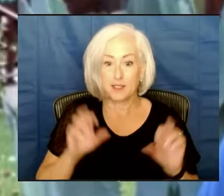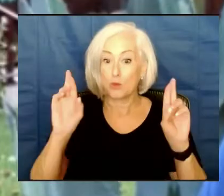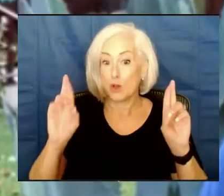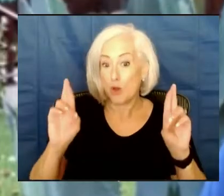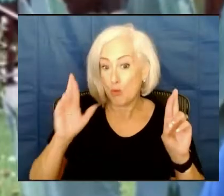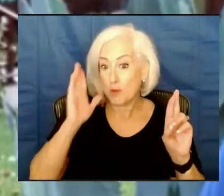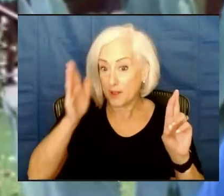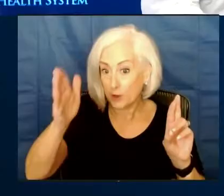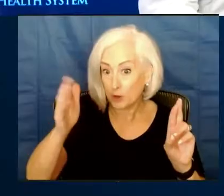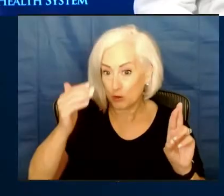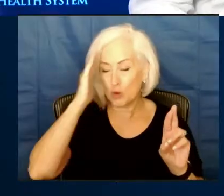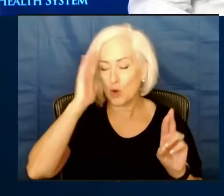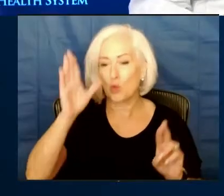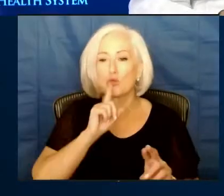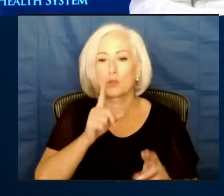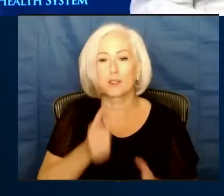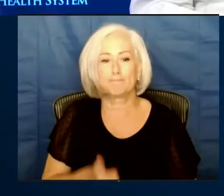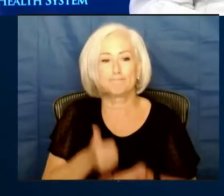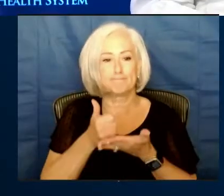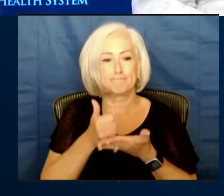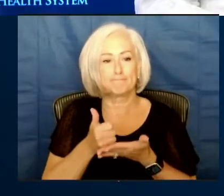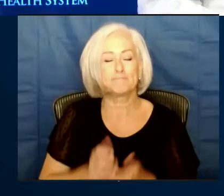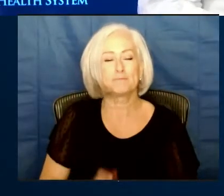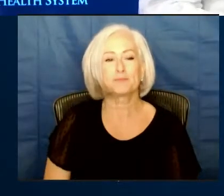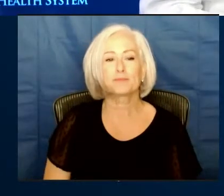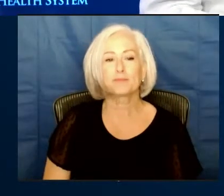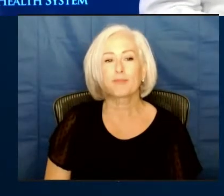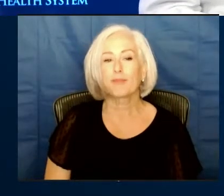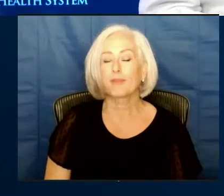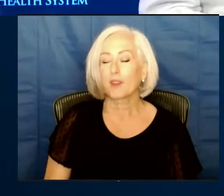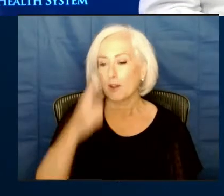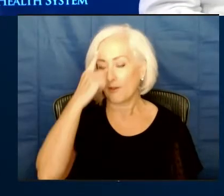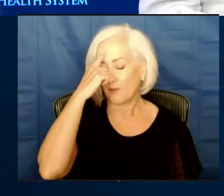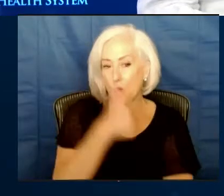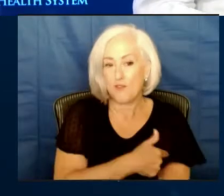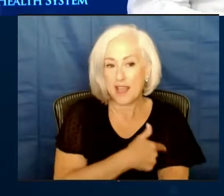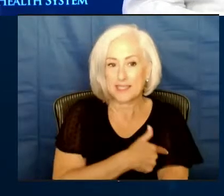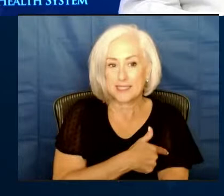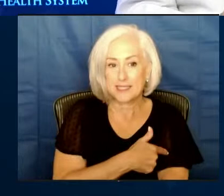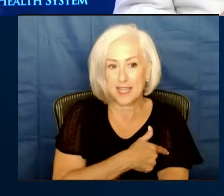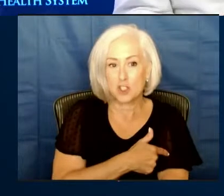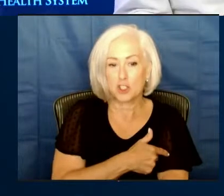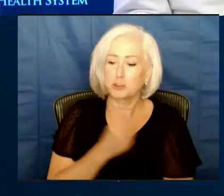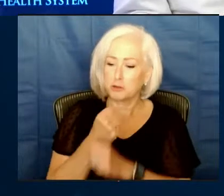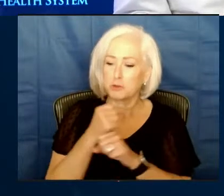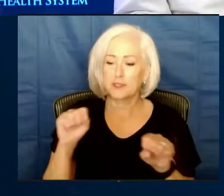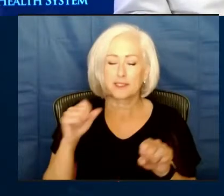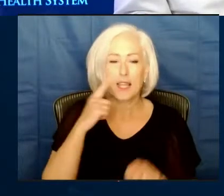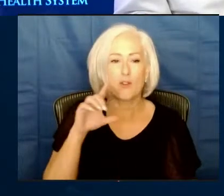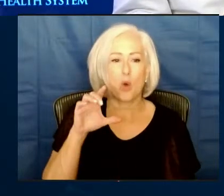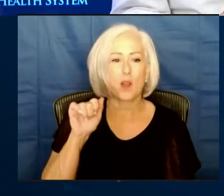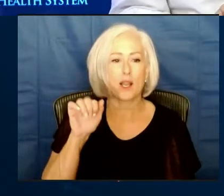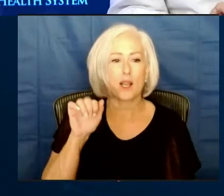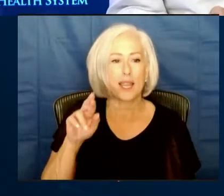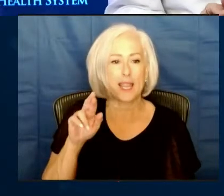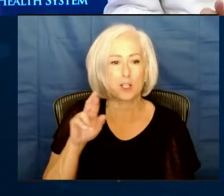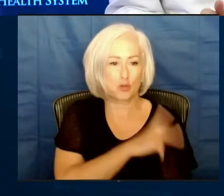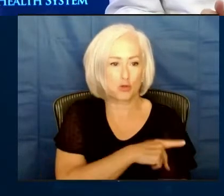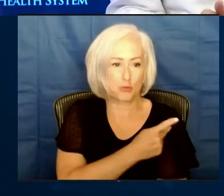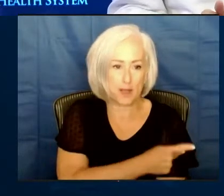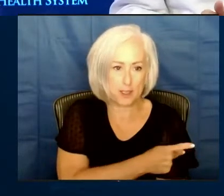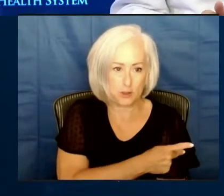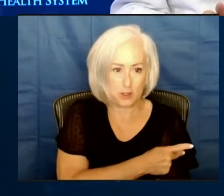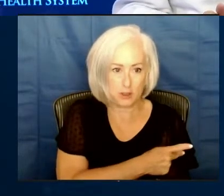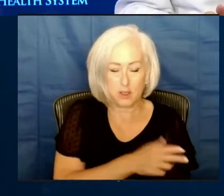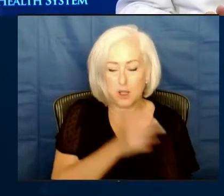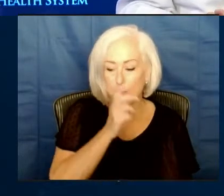Yeah, I don't think. Yeah, I think for vaccination, certainly safe in cancer patients. Will mRNA technology be now used to treat